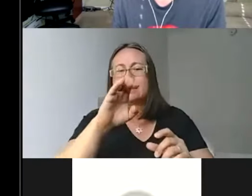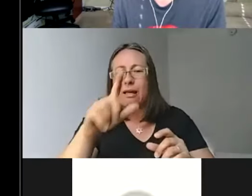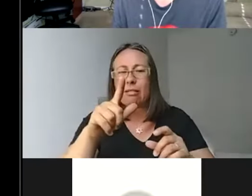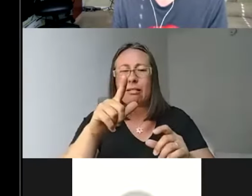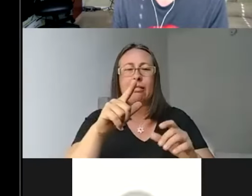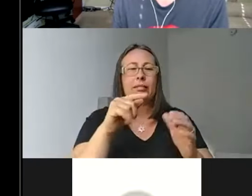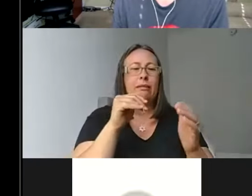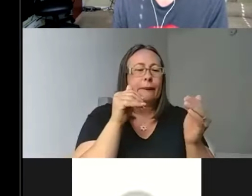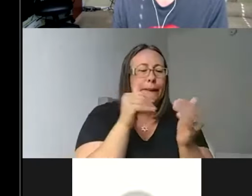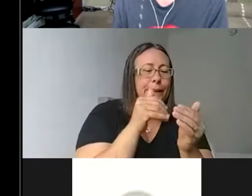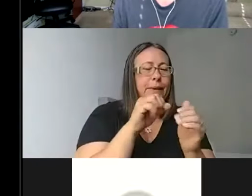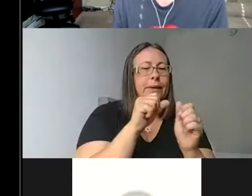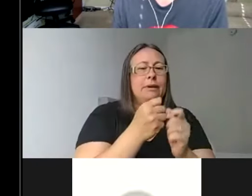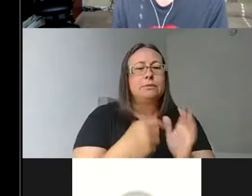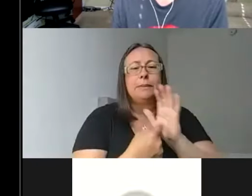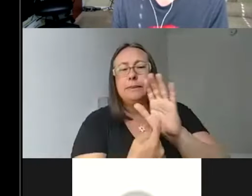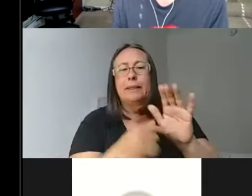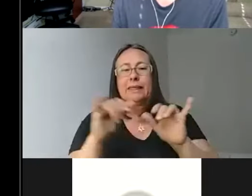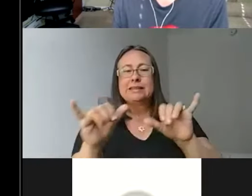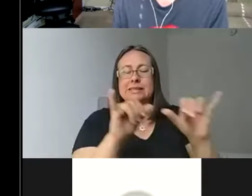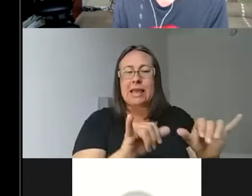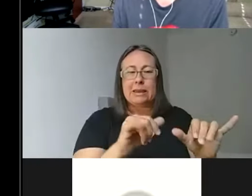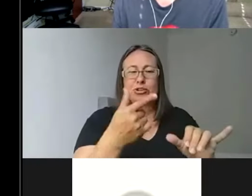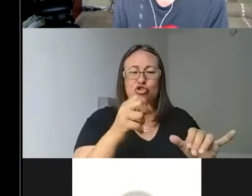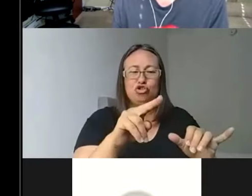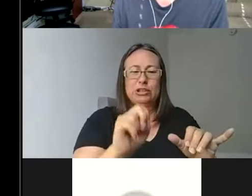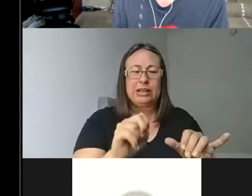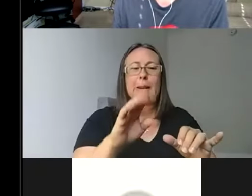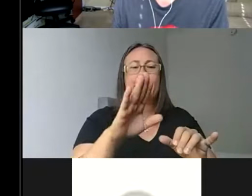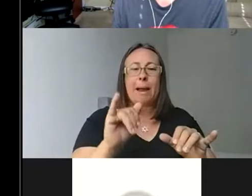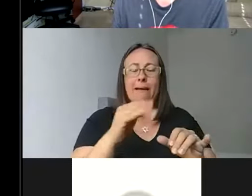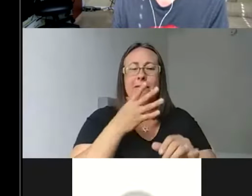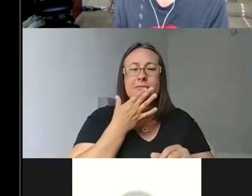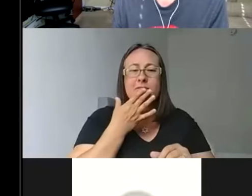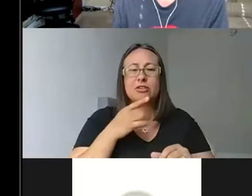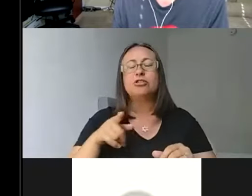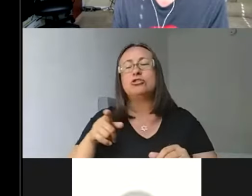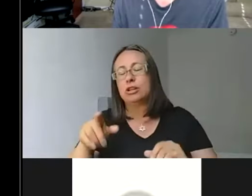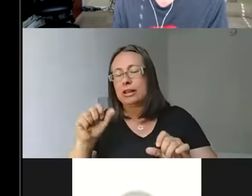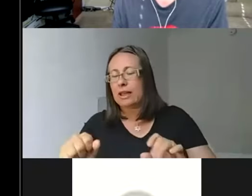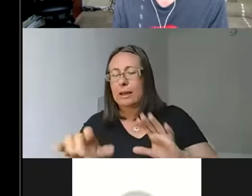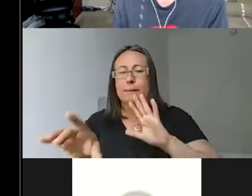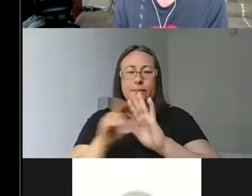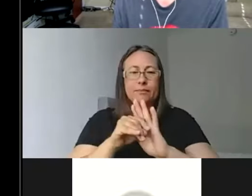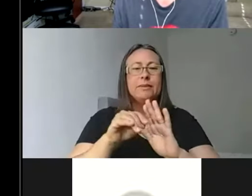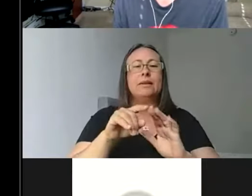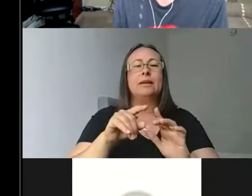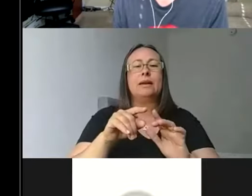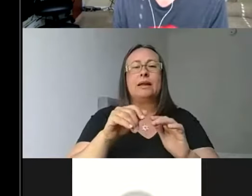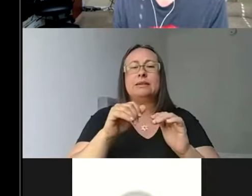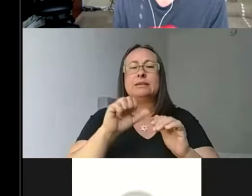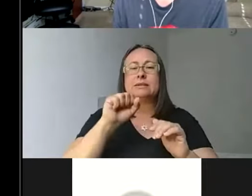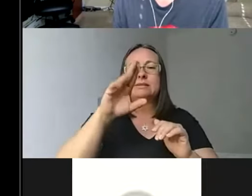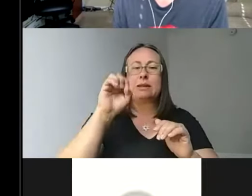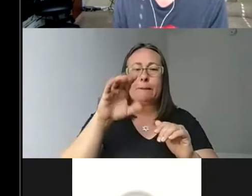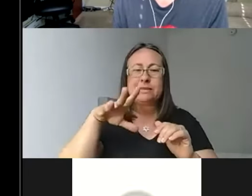each other. They're expressing the same genes. And she can pick out the progenitor cells and the oligodendrocytes and just subset them. And she